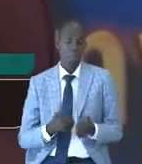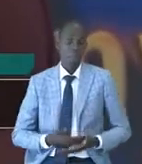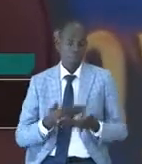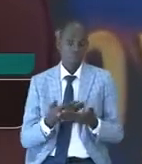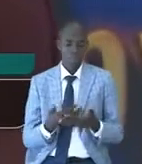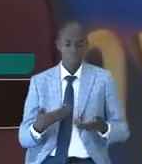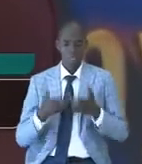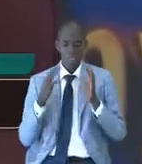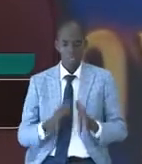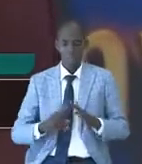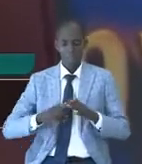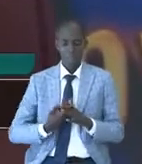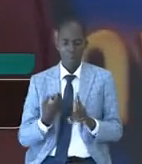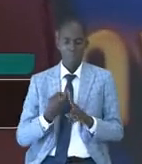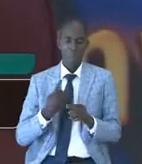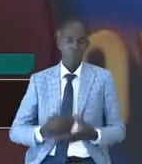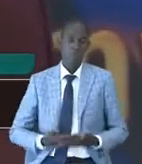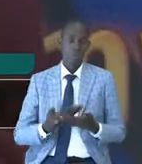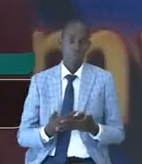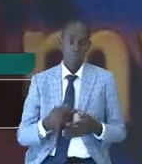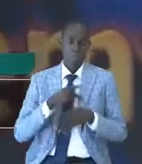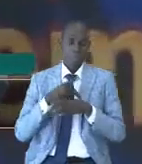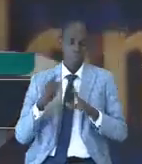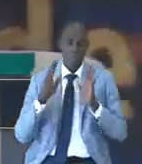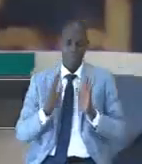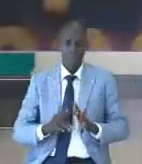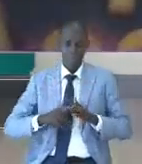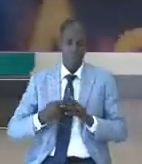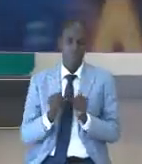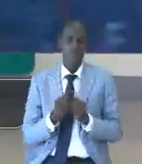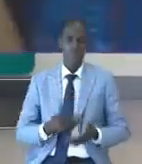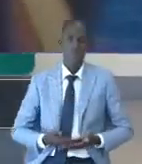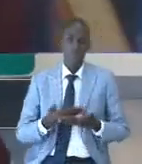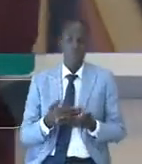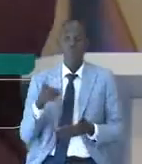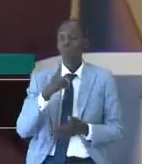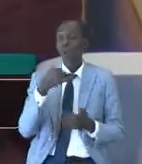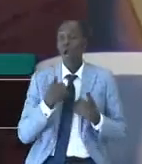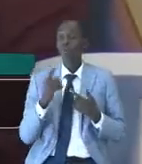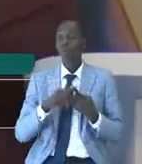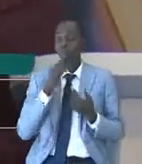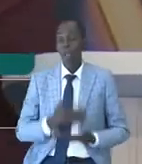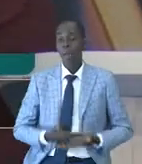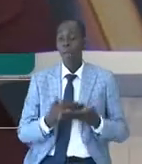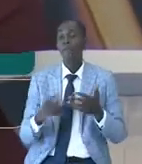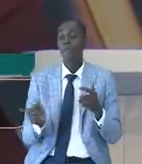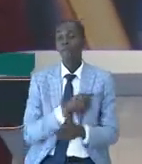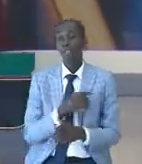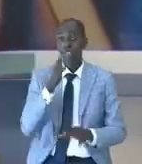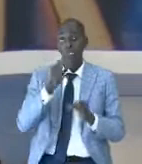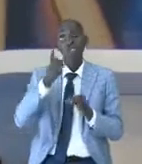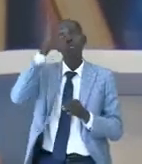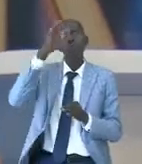begin with the birth. Professional, begin with the birth. You have to be born first. And if God is going to do anything for